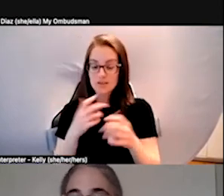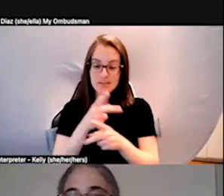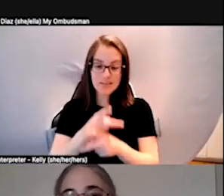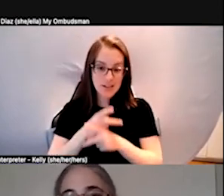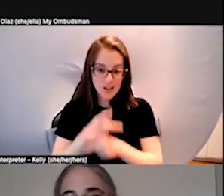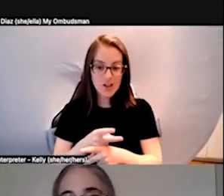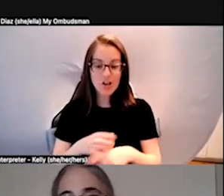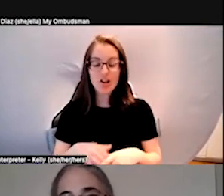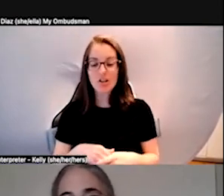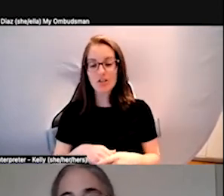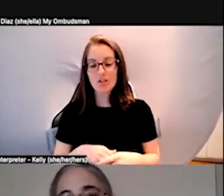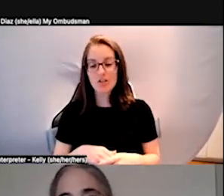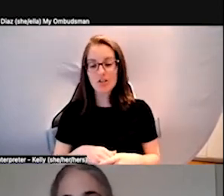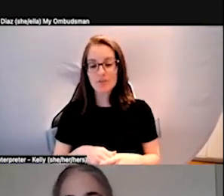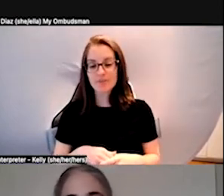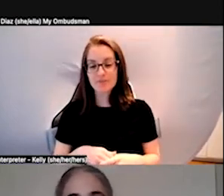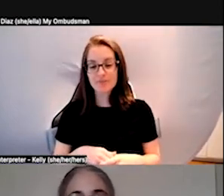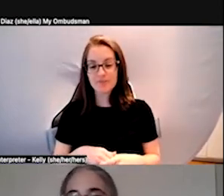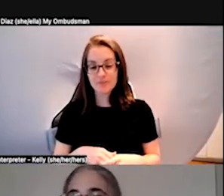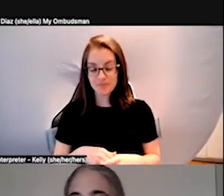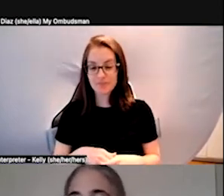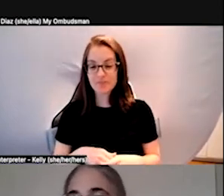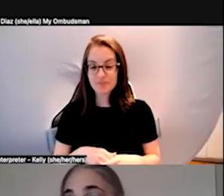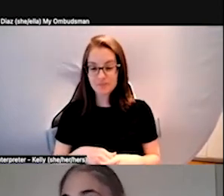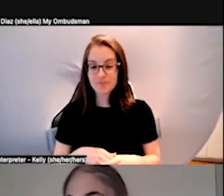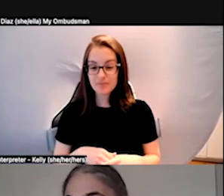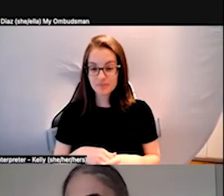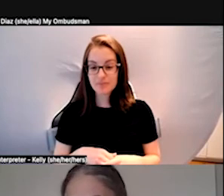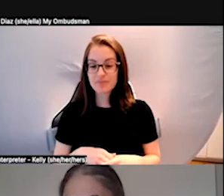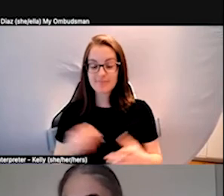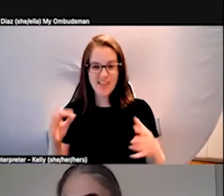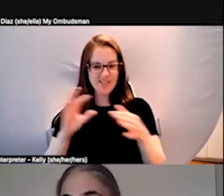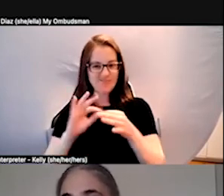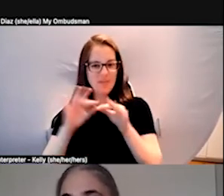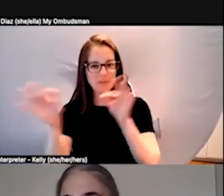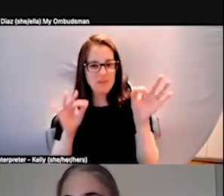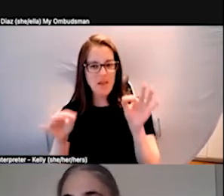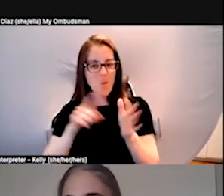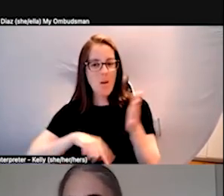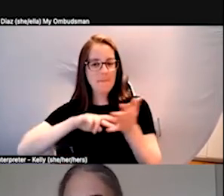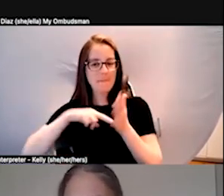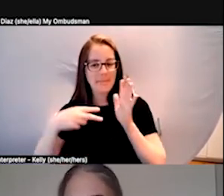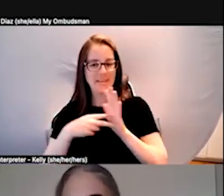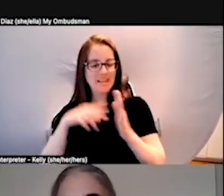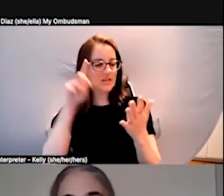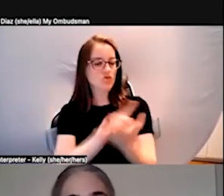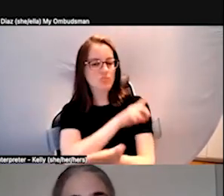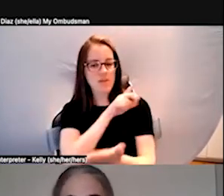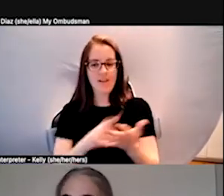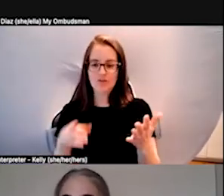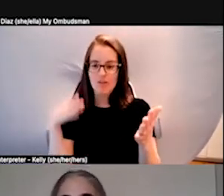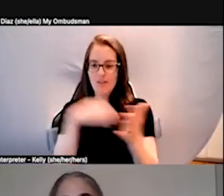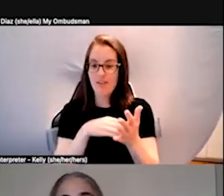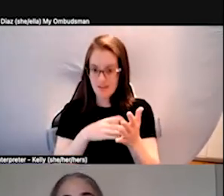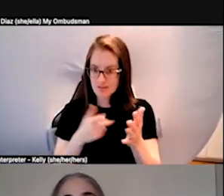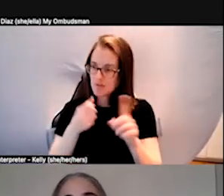more about what might be considered sort of categorical discrimination regarding that issue.